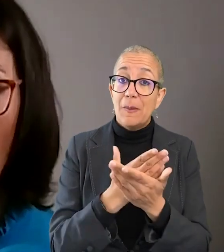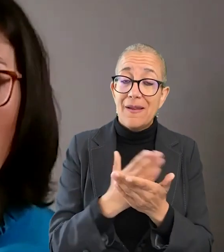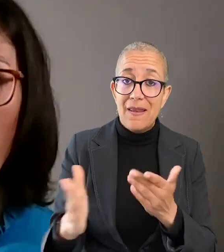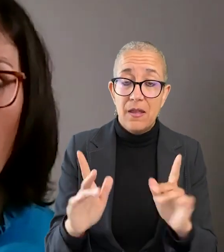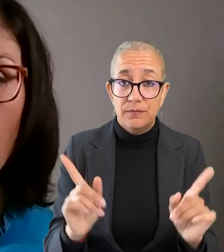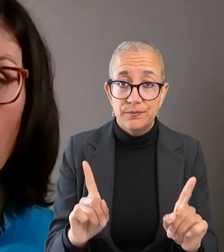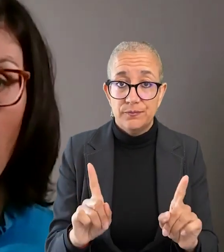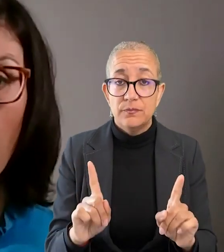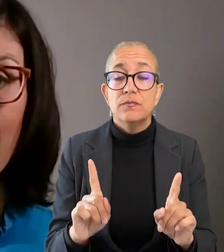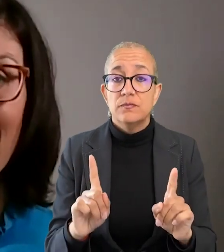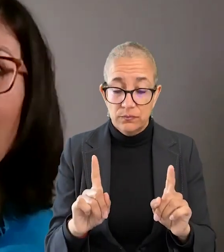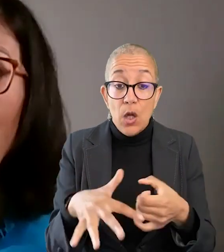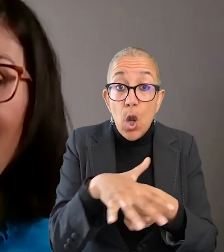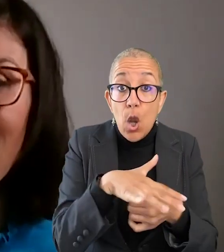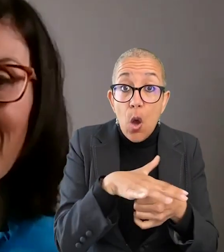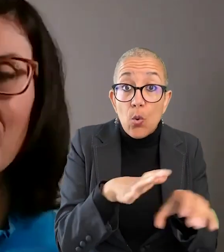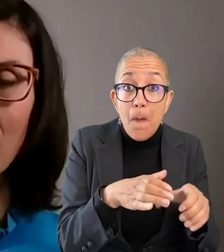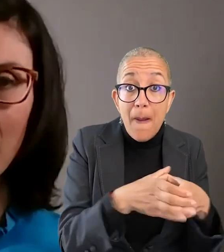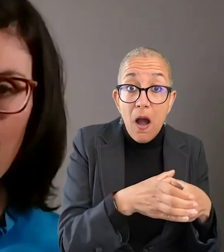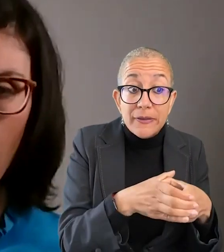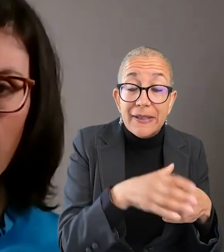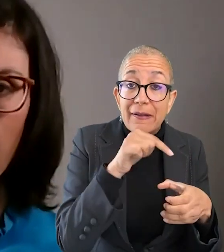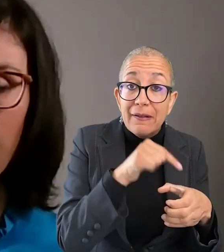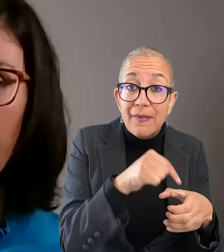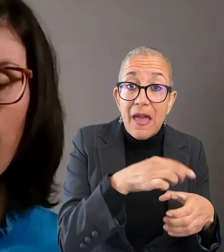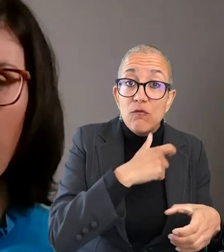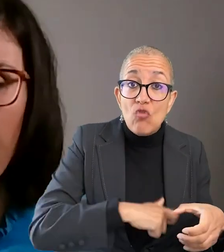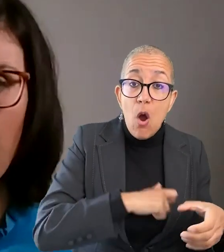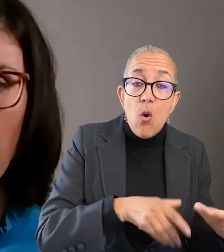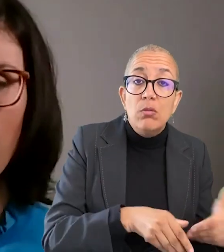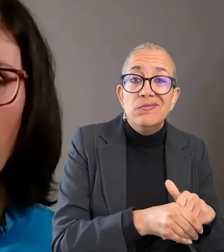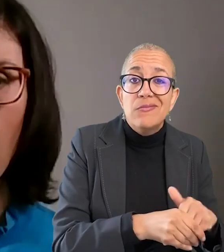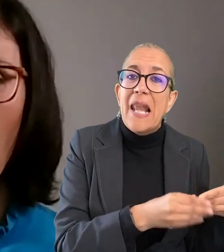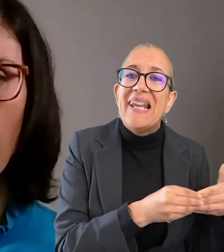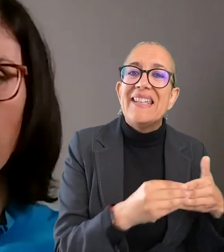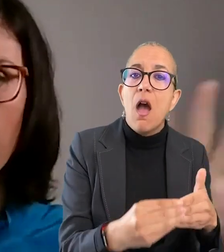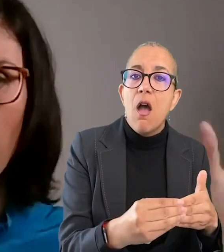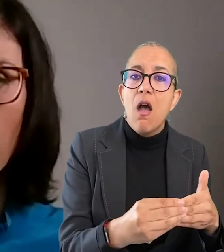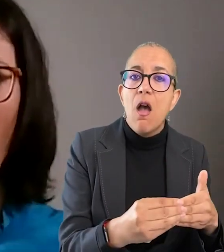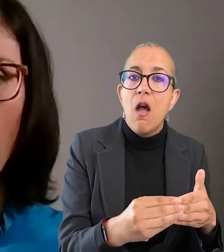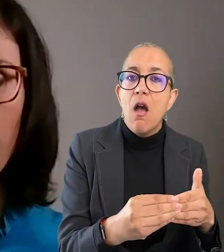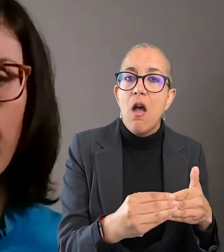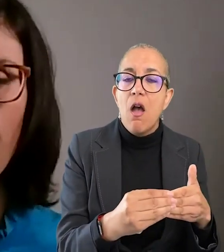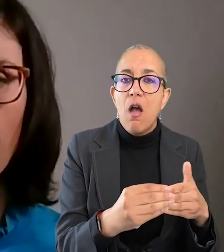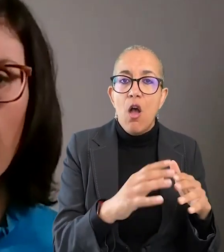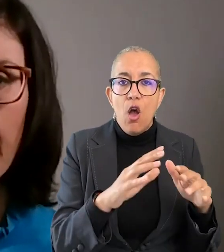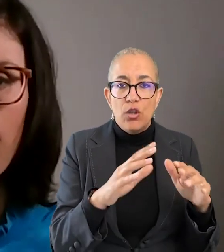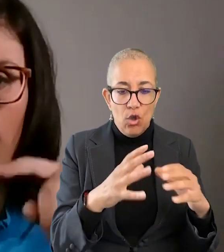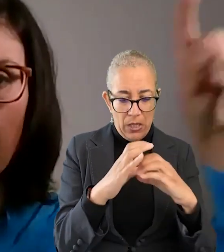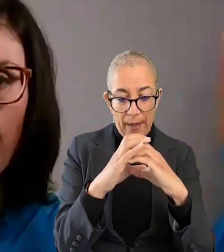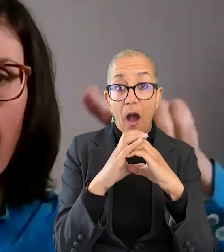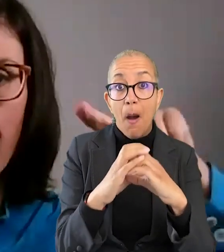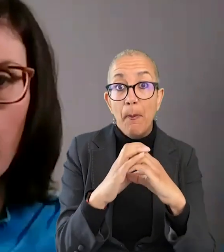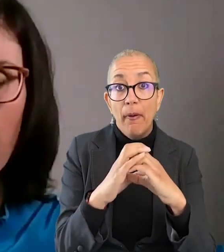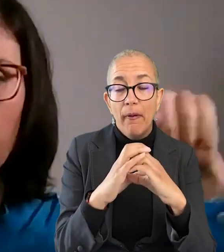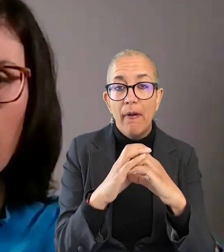the part of a local party is to be a leader in the party. It isn't a hub and spokes where the hub is HQ and the leader